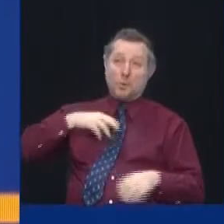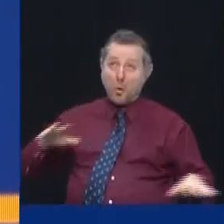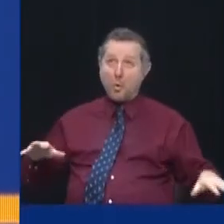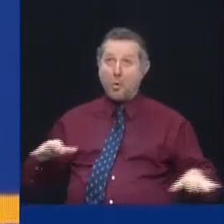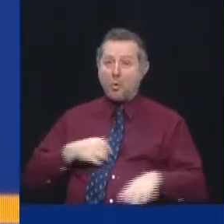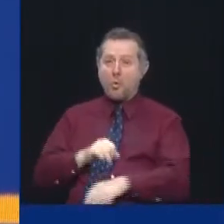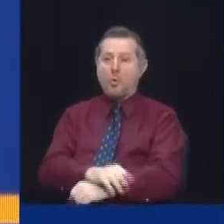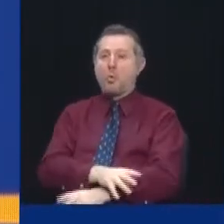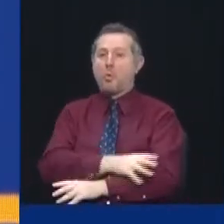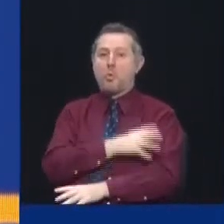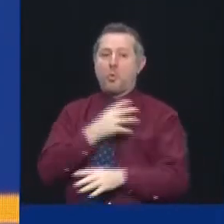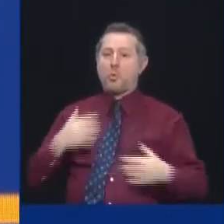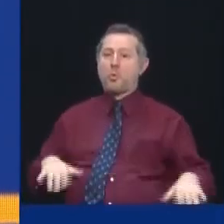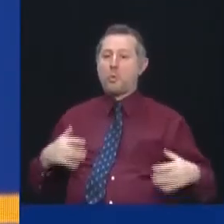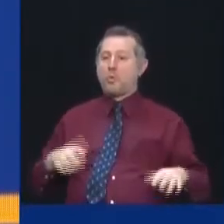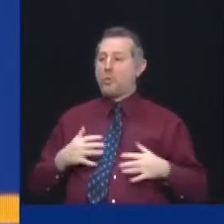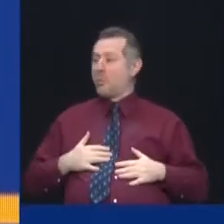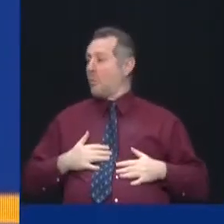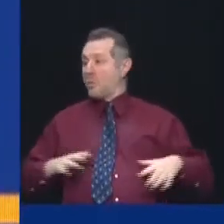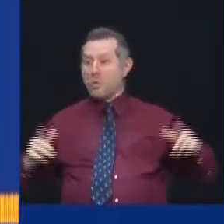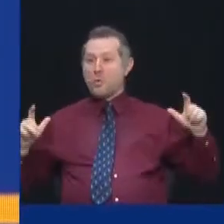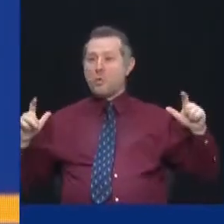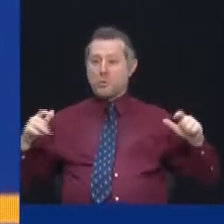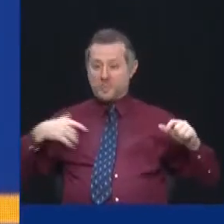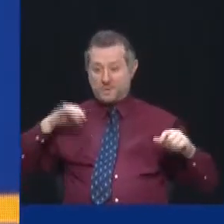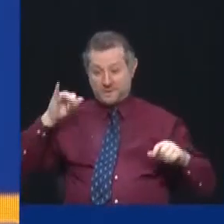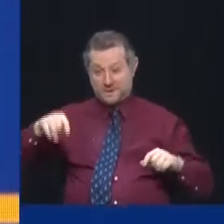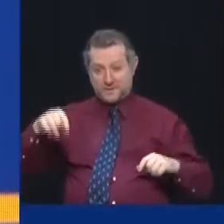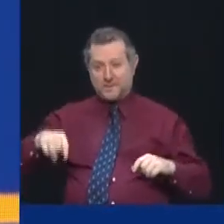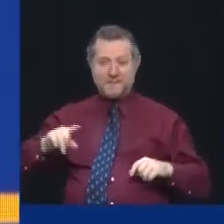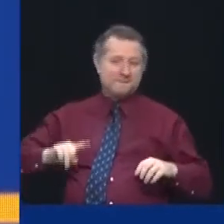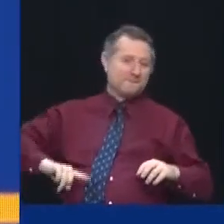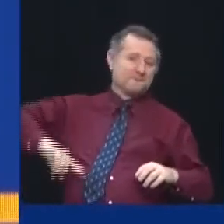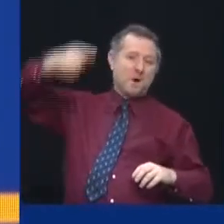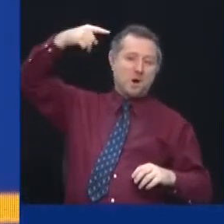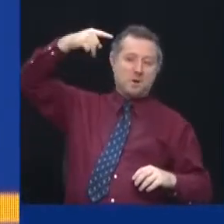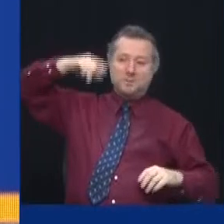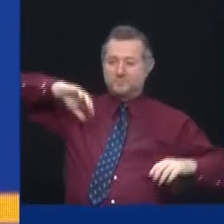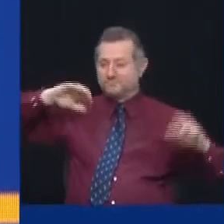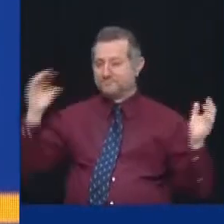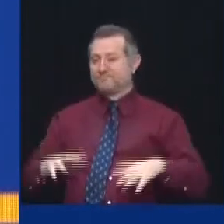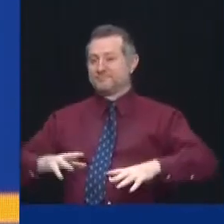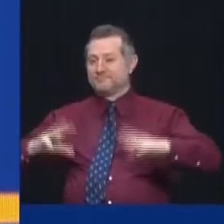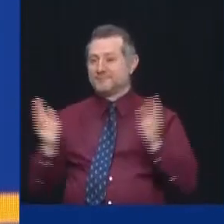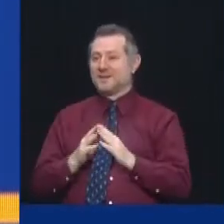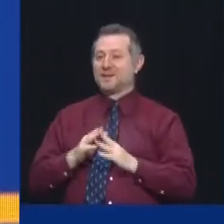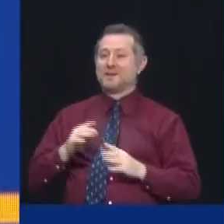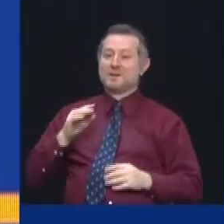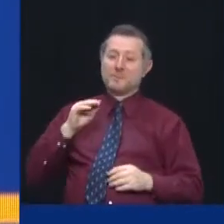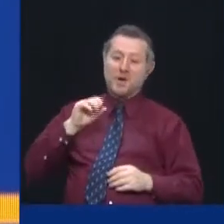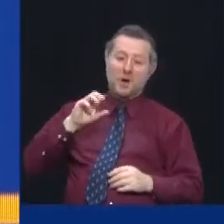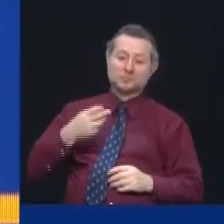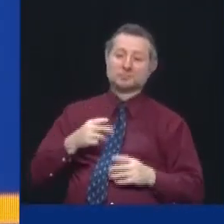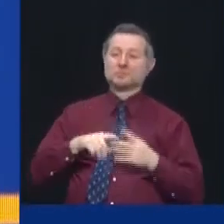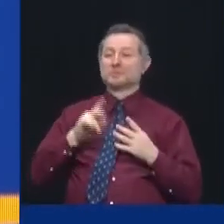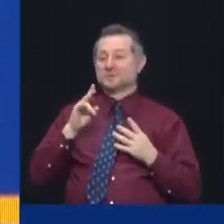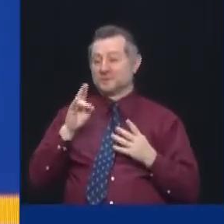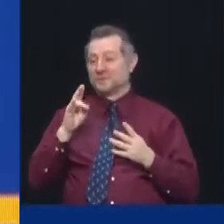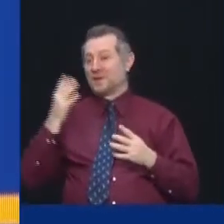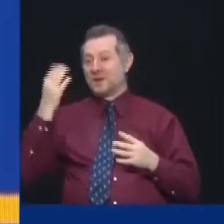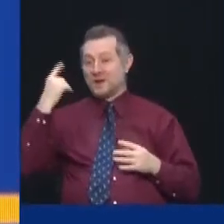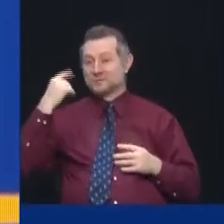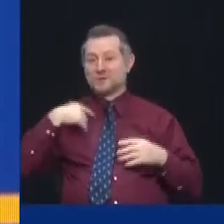can. Because there is nothing that we can't do if we join together in